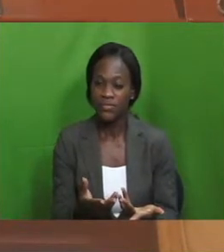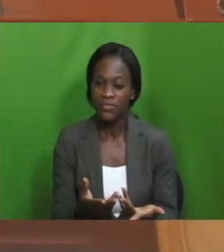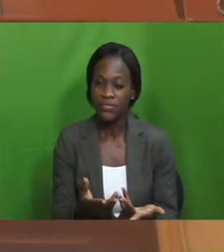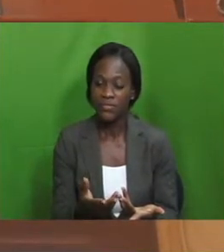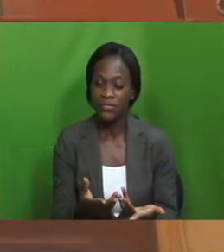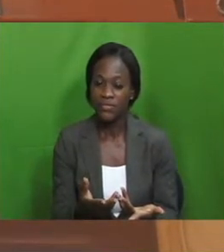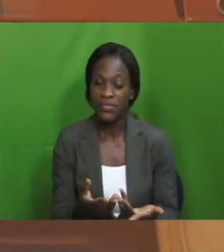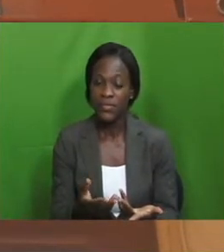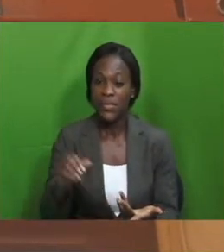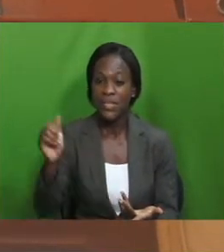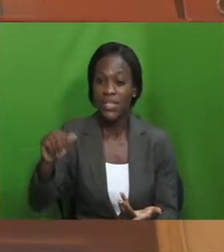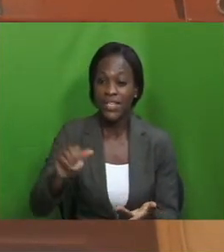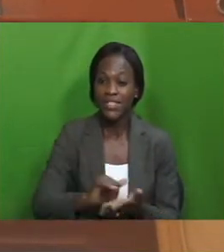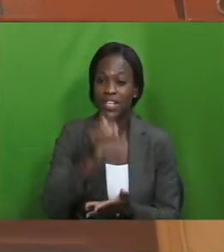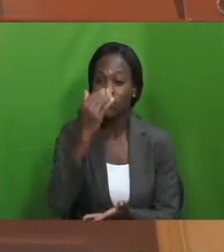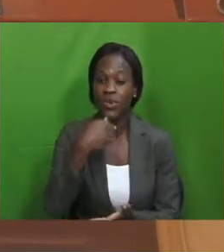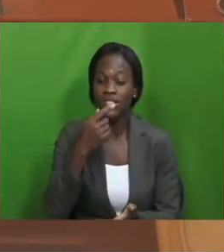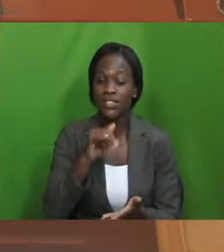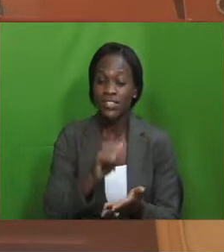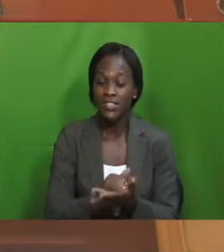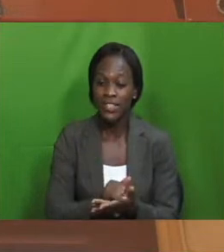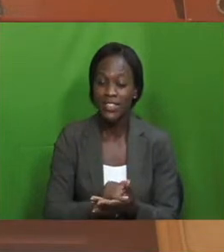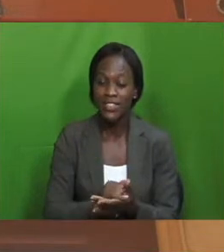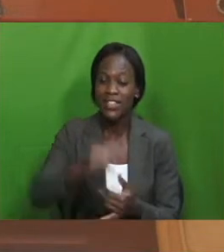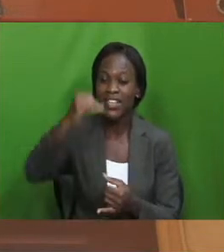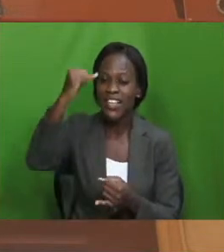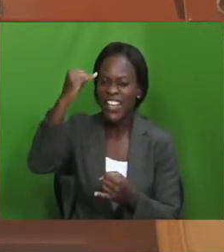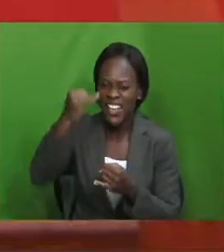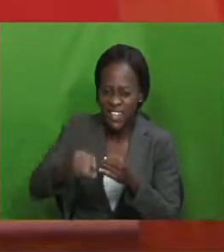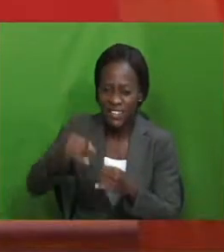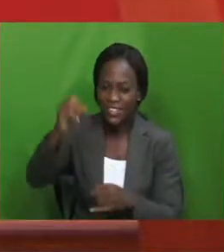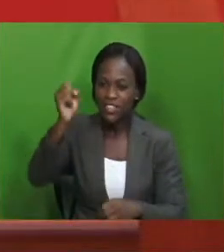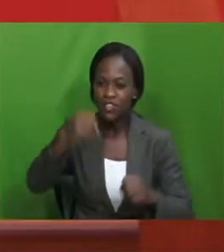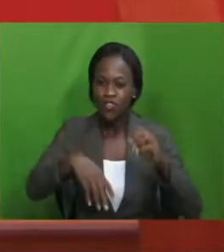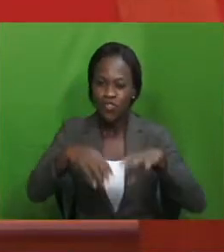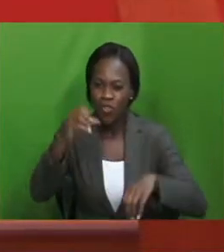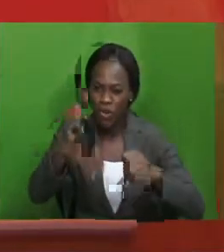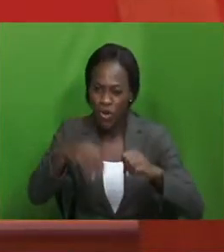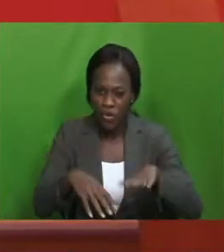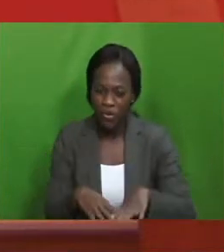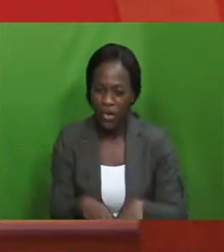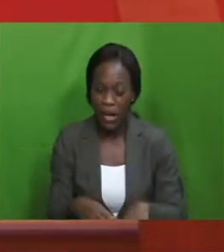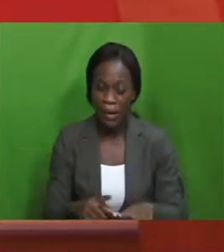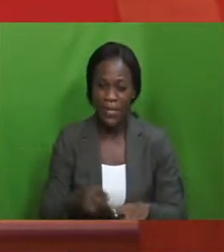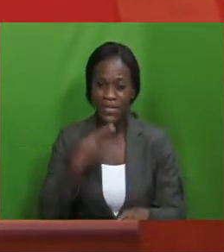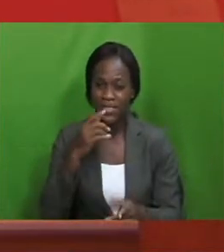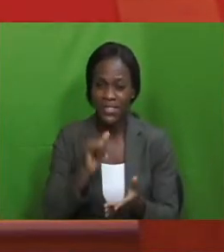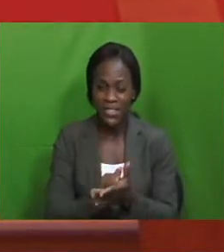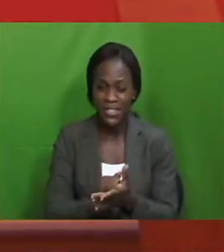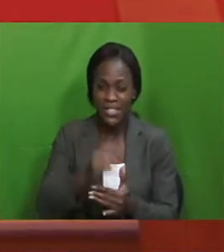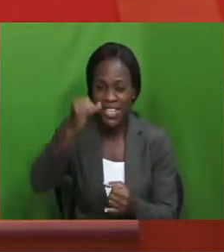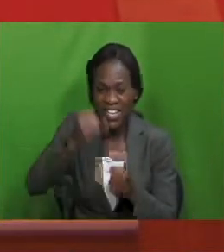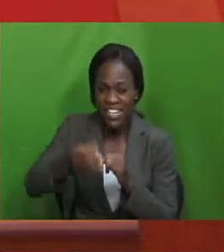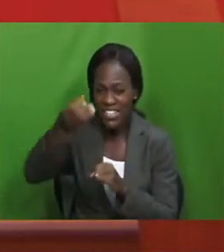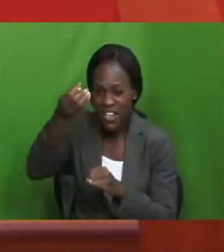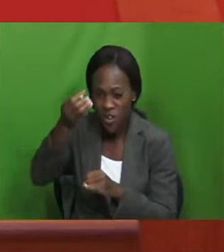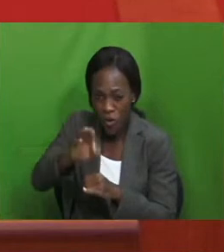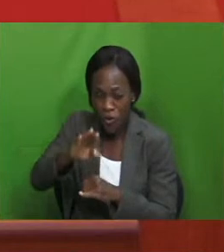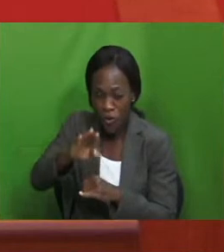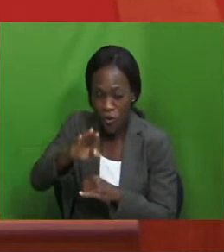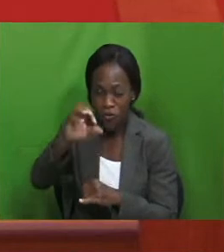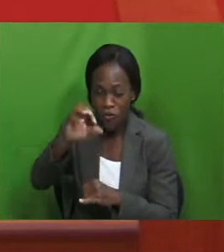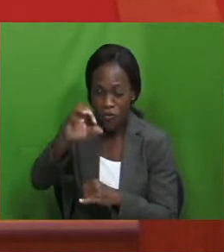statement deferred. Yeah, deferred. I will say conclusion of comments